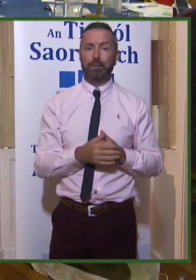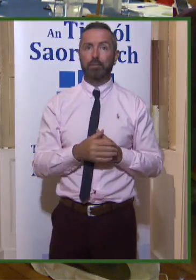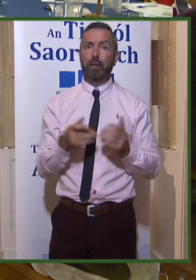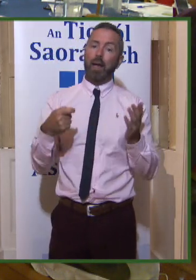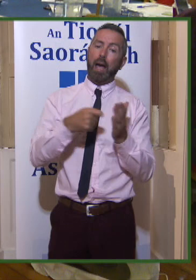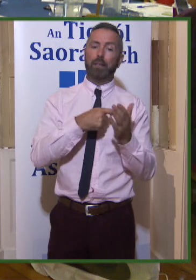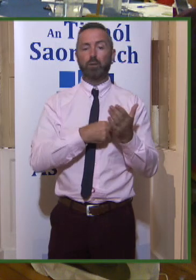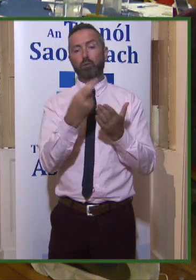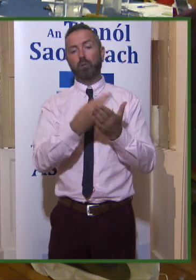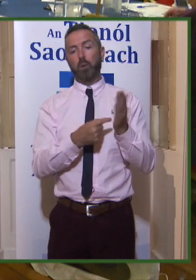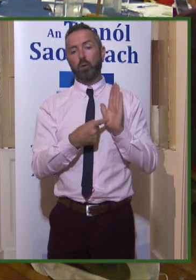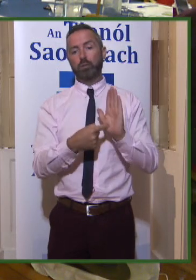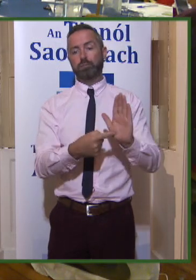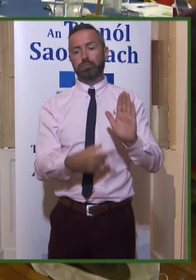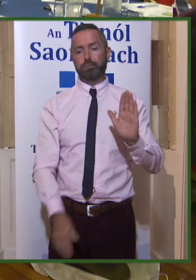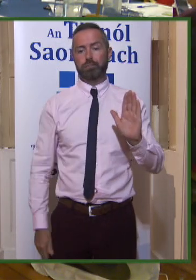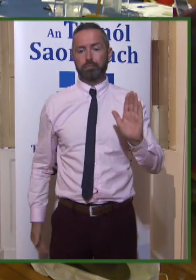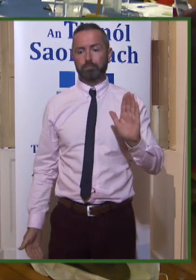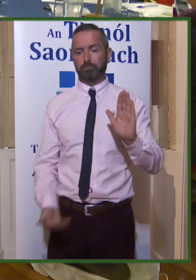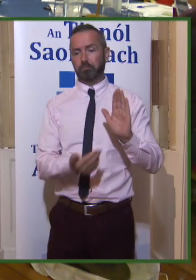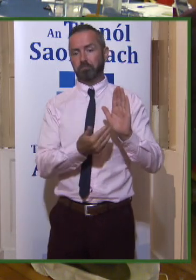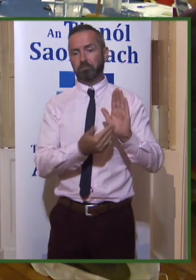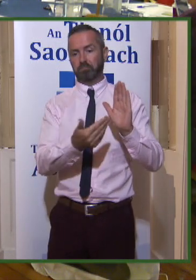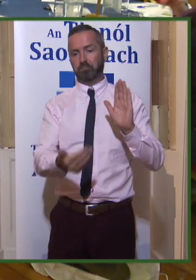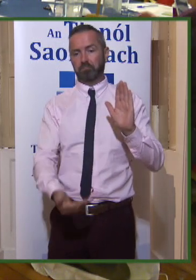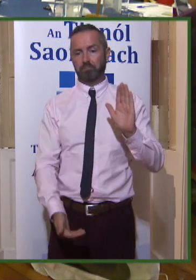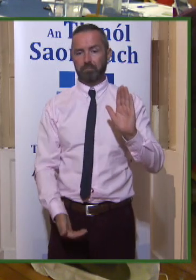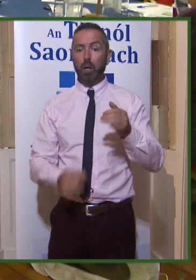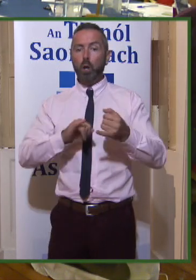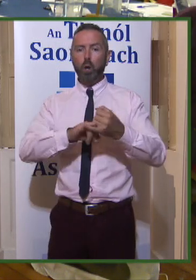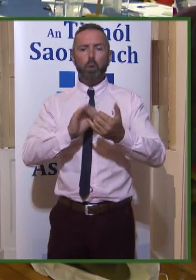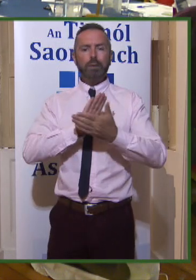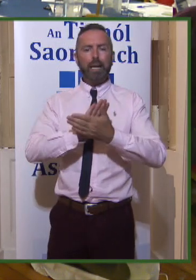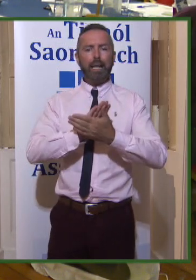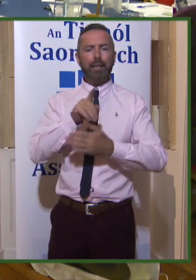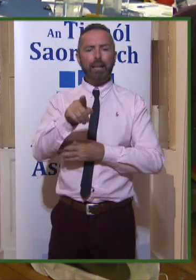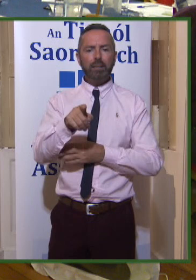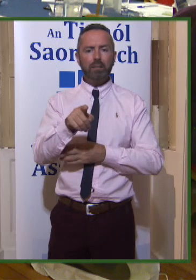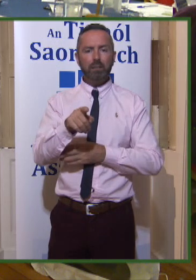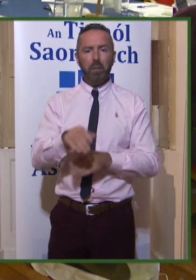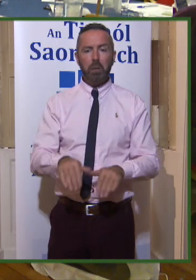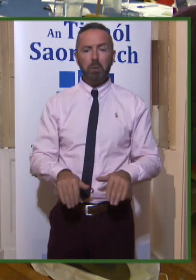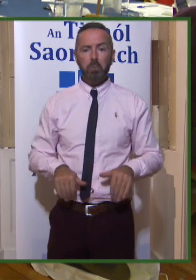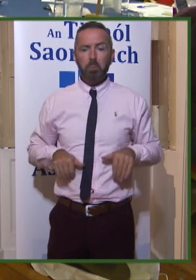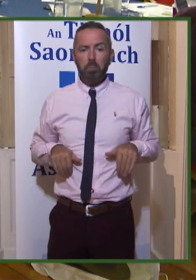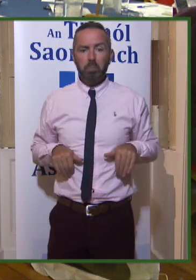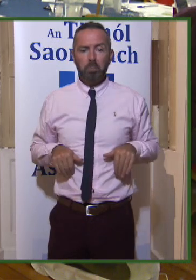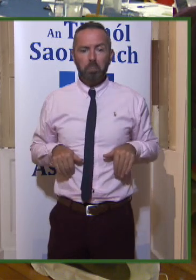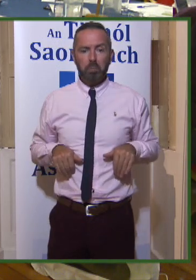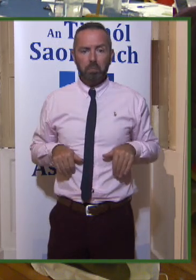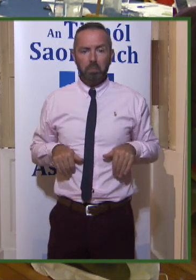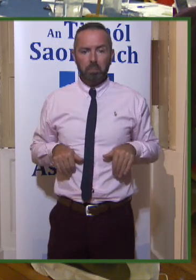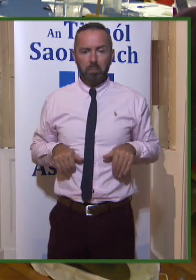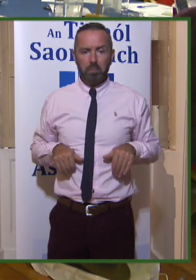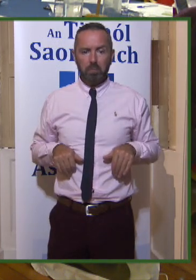Yeah. So and this show of hands, those against that particular. Luke, those against